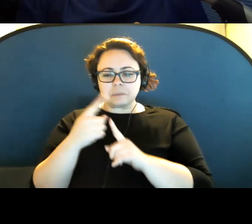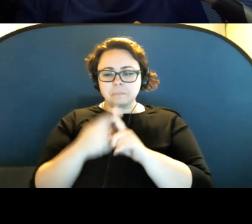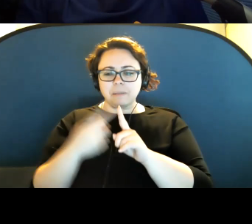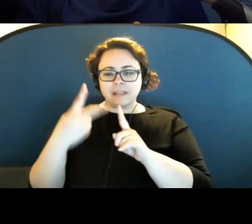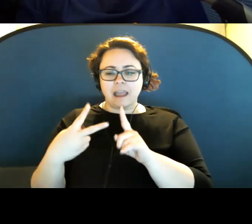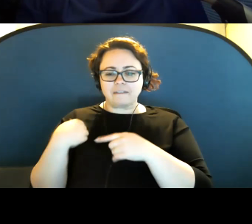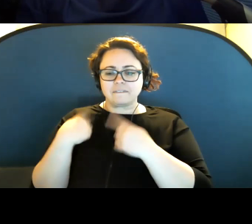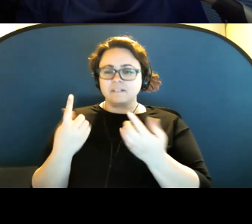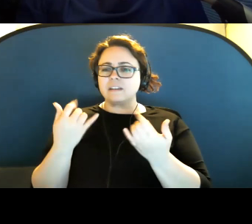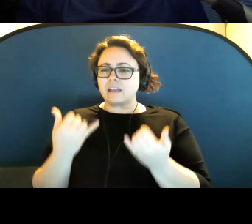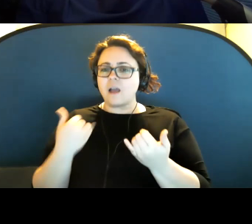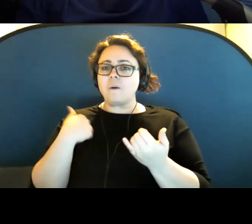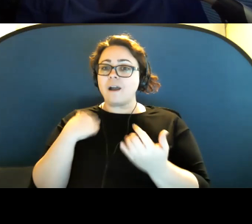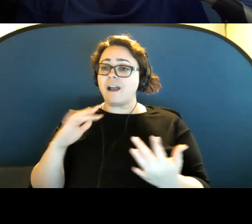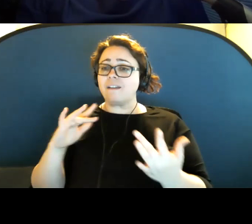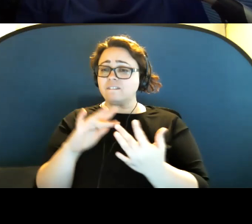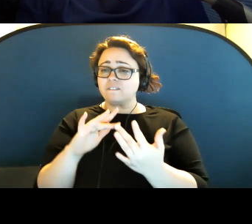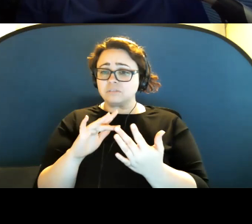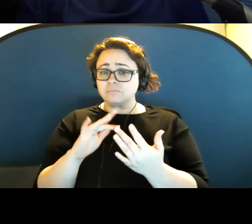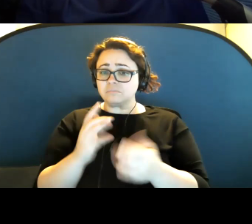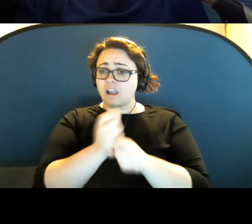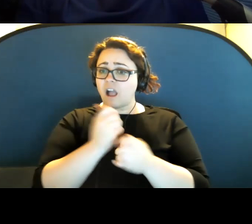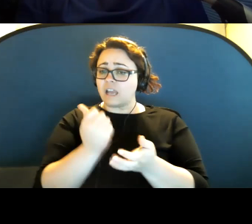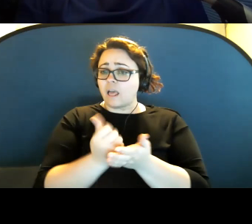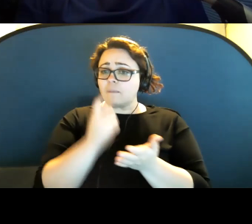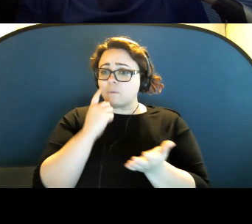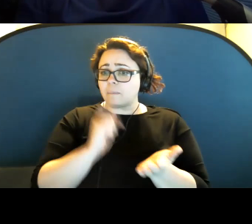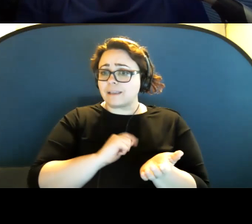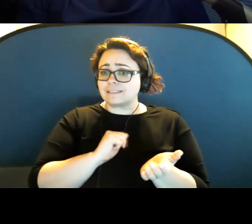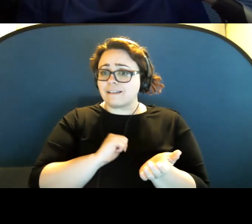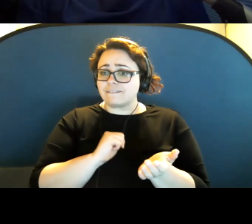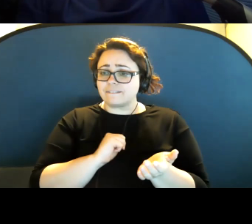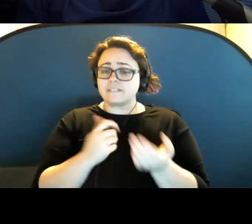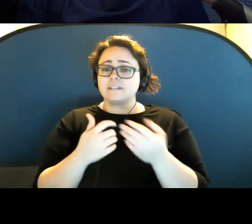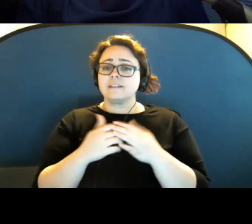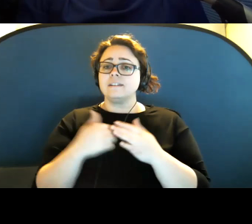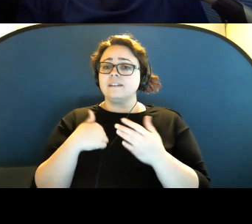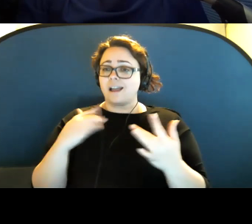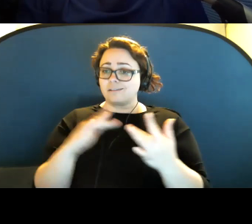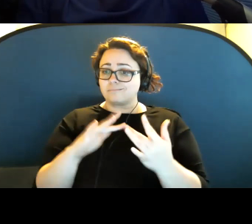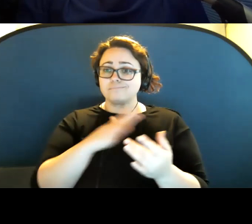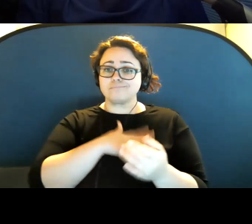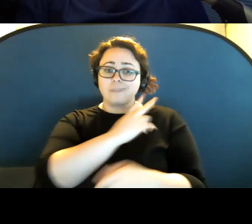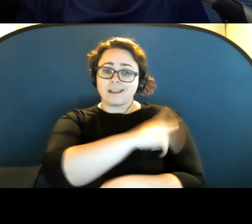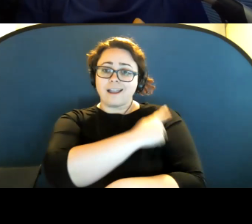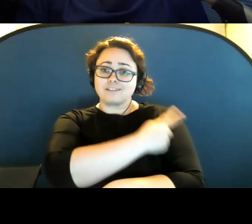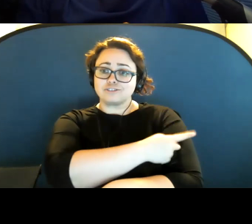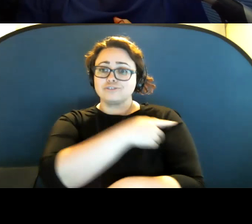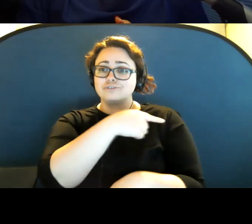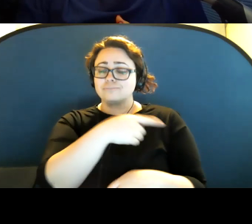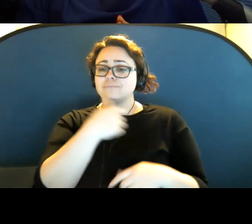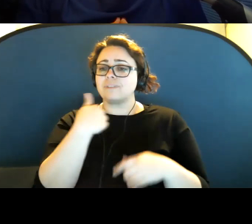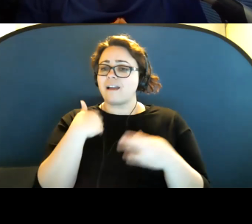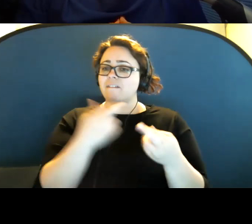help myself. So, I reached out to, Kaiser, my employer has